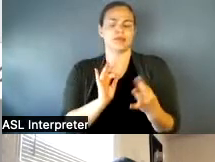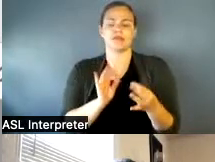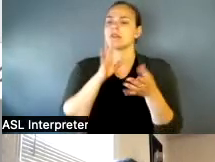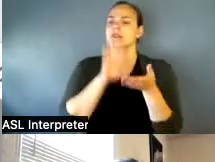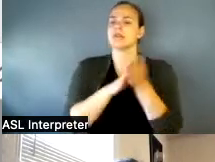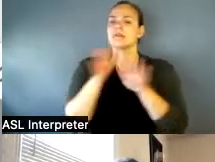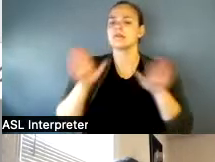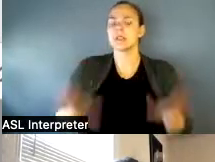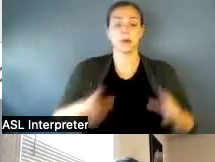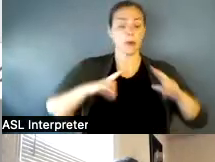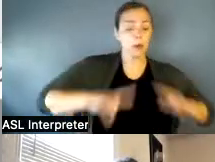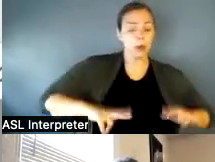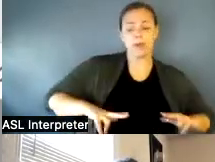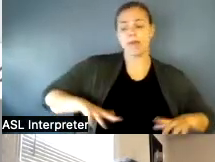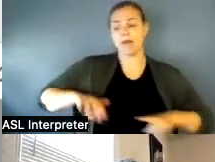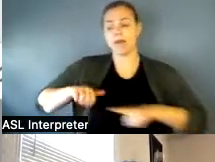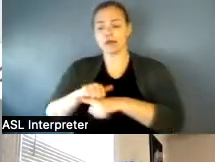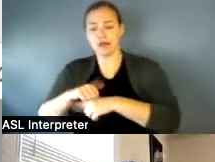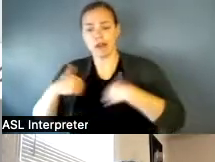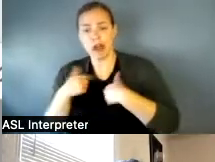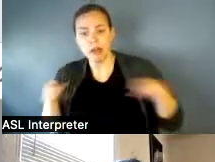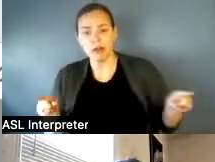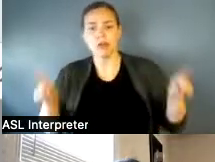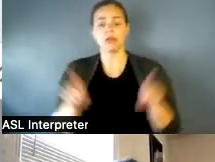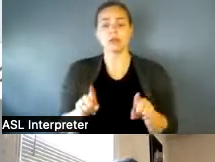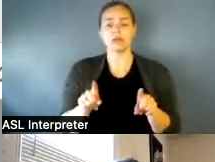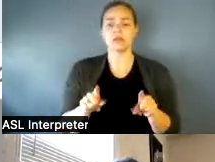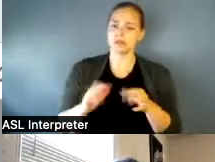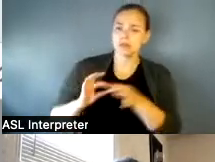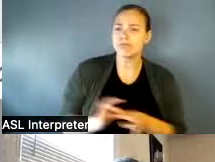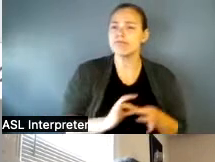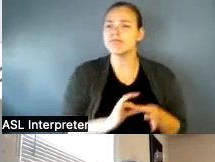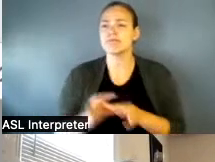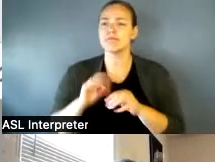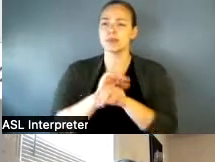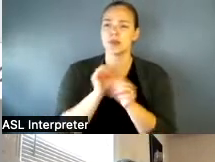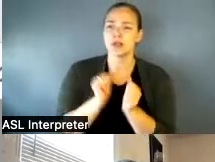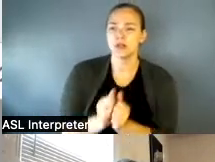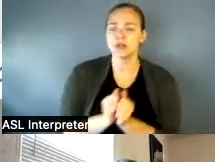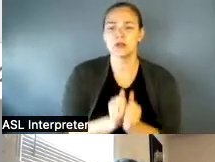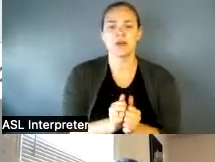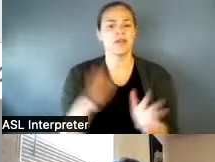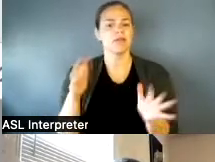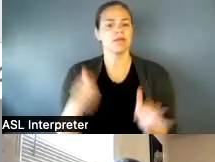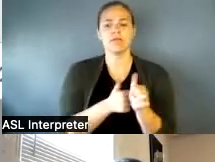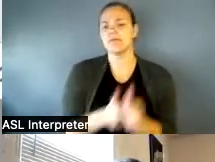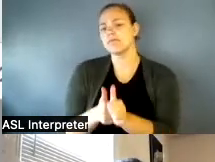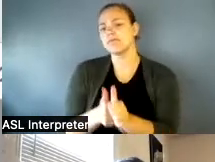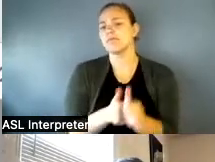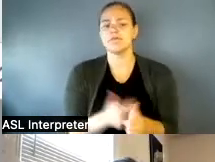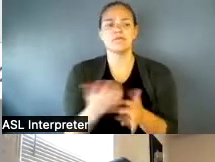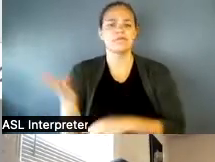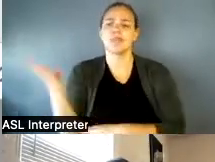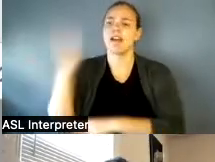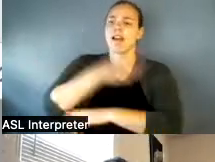of humans and domesticated animals sort of working together, out following the cycles of the day,